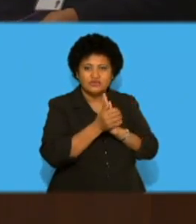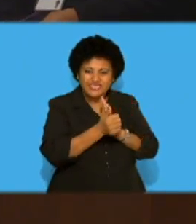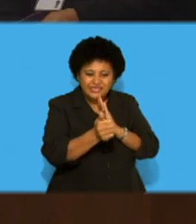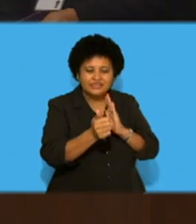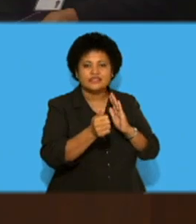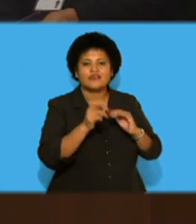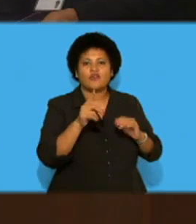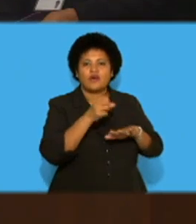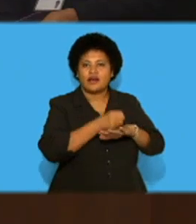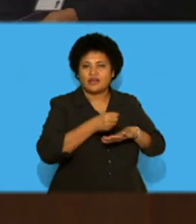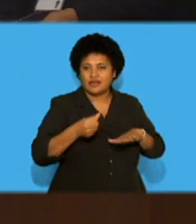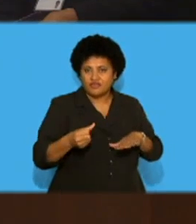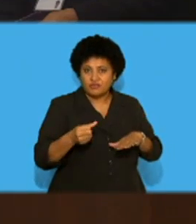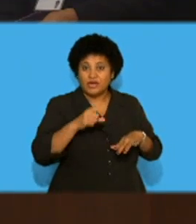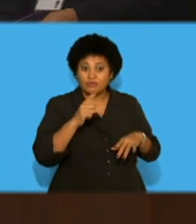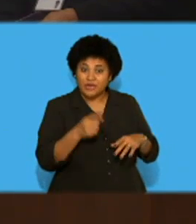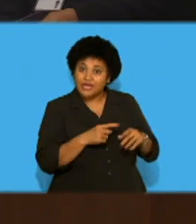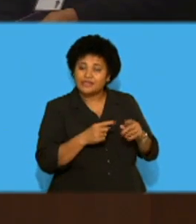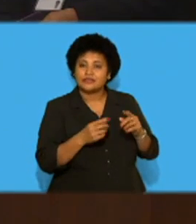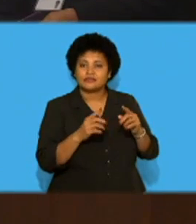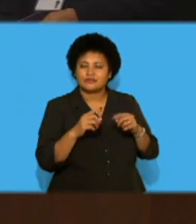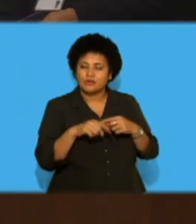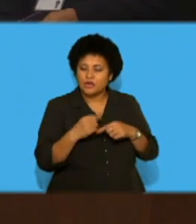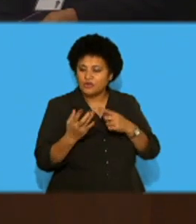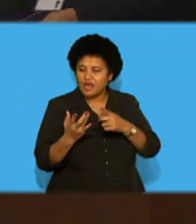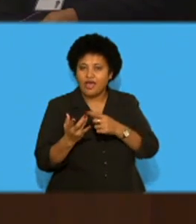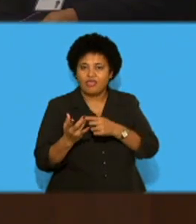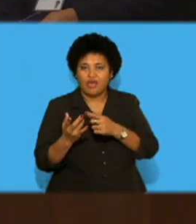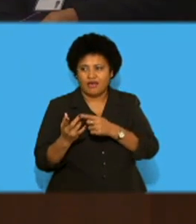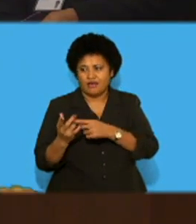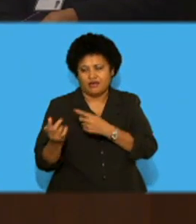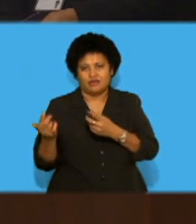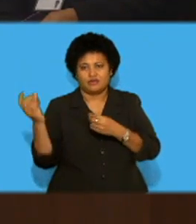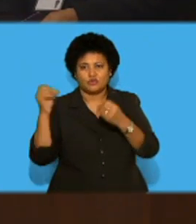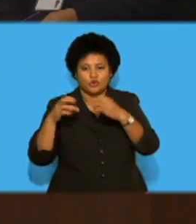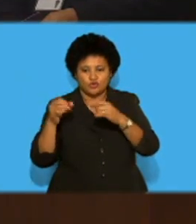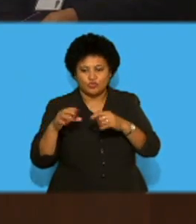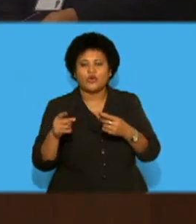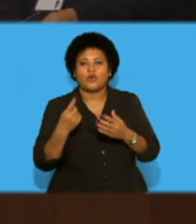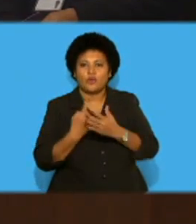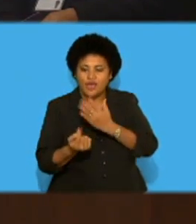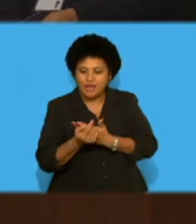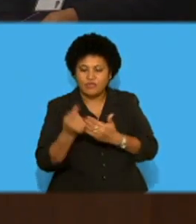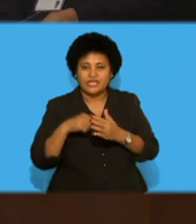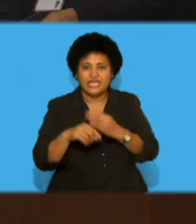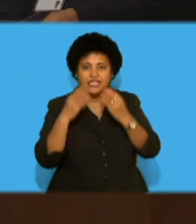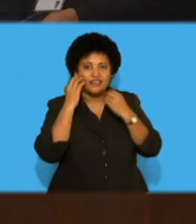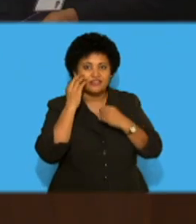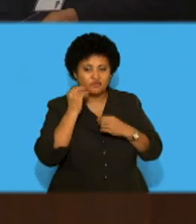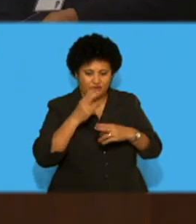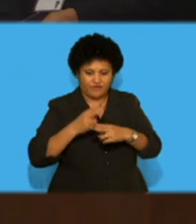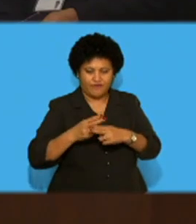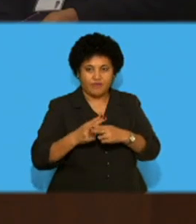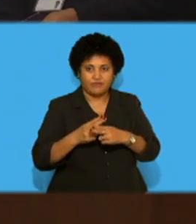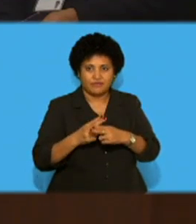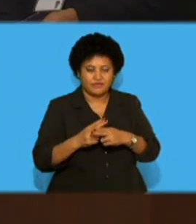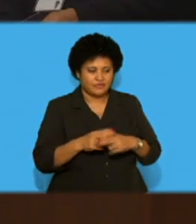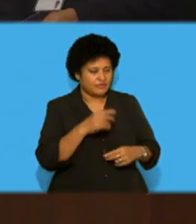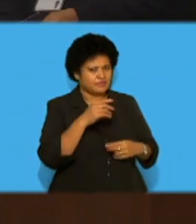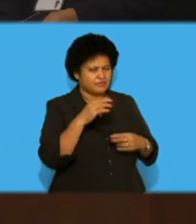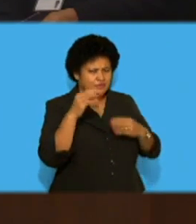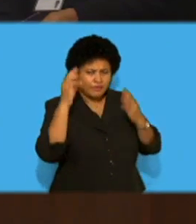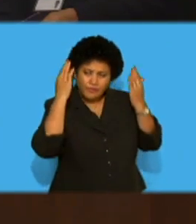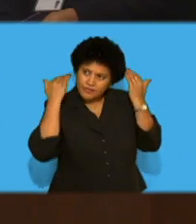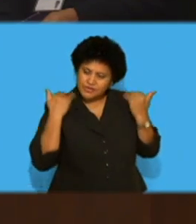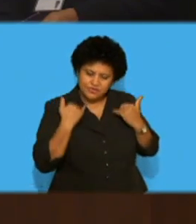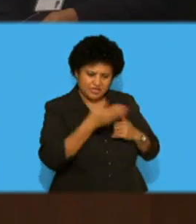government. It's also about other extraneous factors that exist in the cane fields. Madam Speaker, the Honourable Member knows himself there